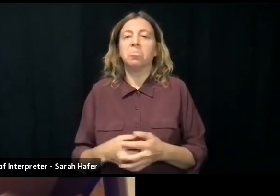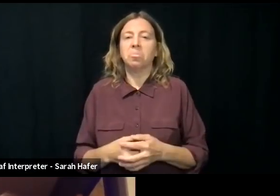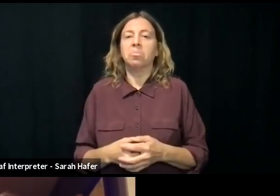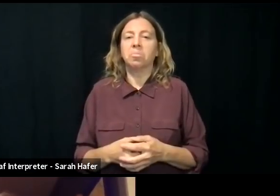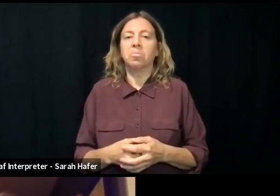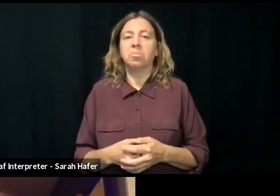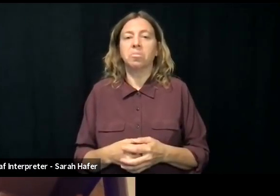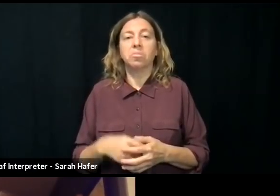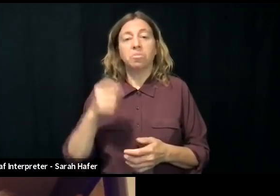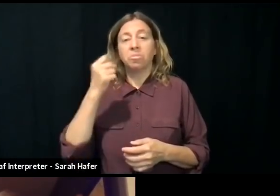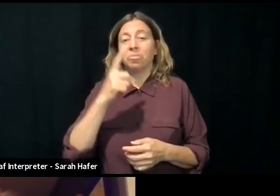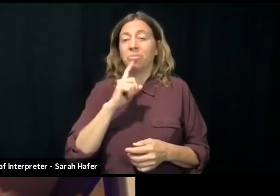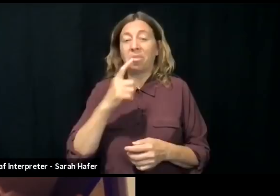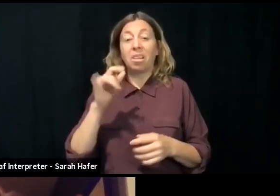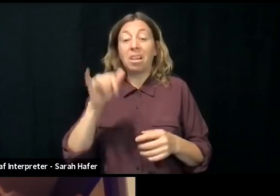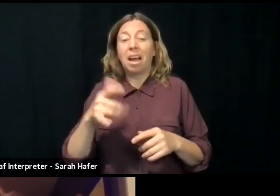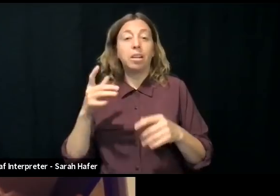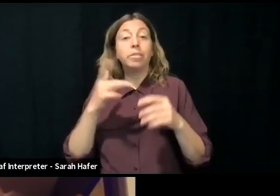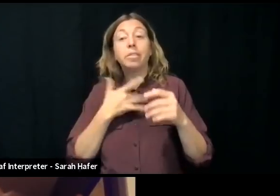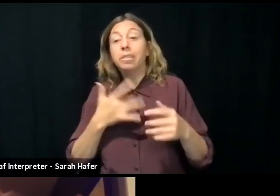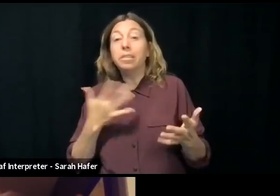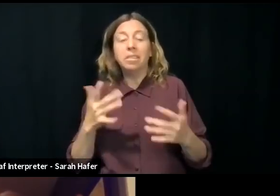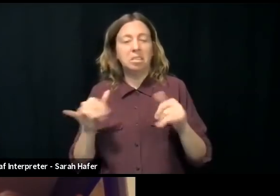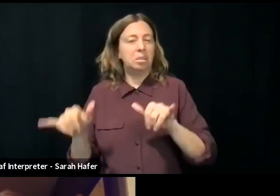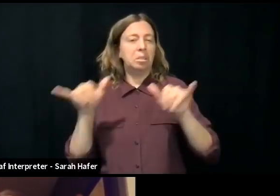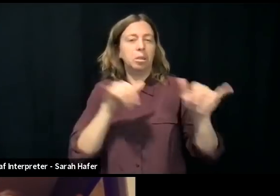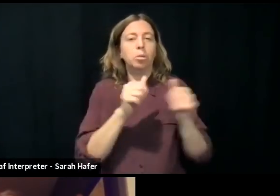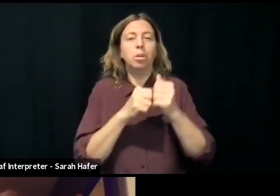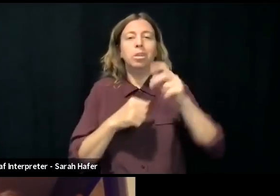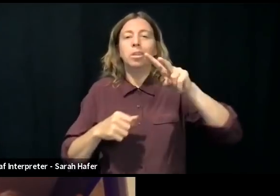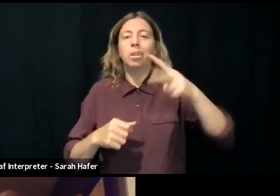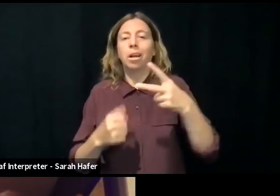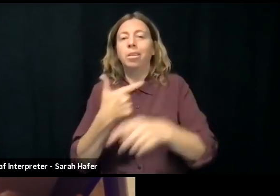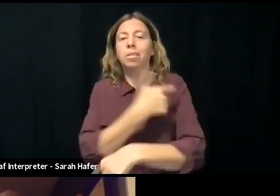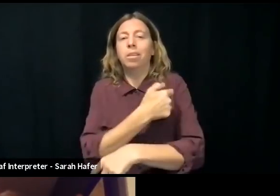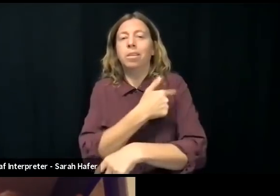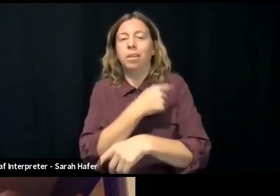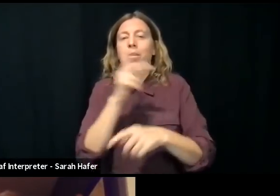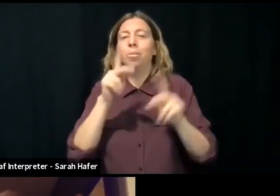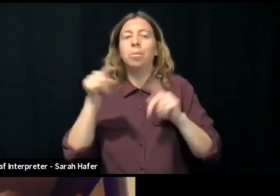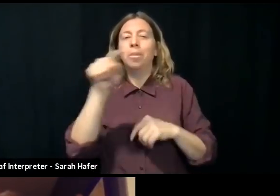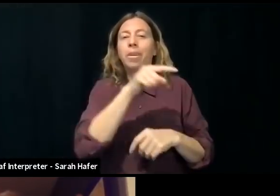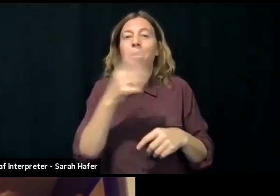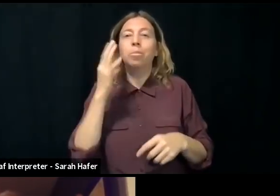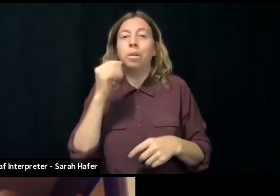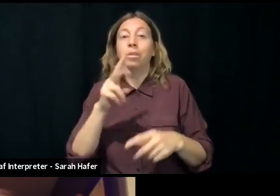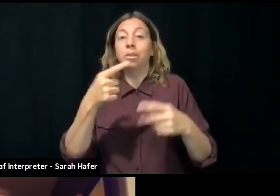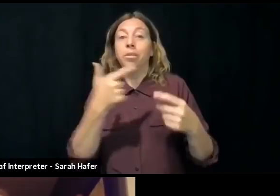which I wouldn't say was very severe to begin with. The next morning when I woke up, felt